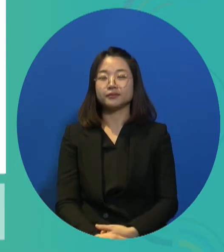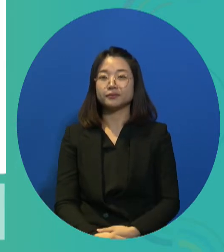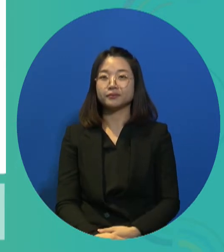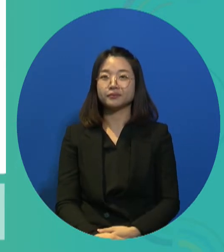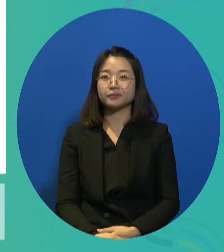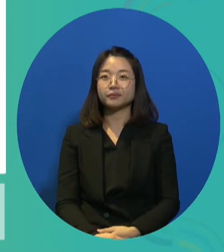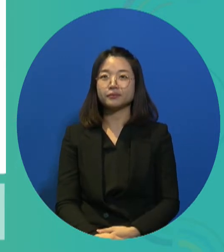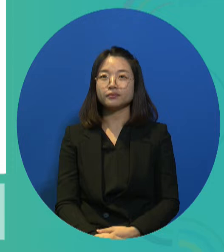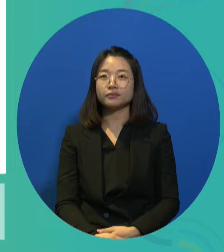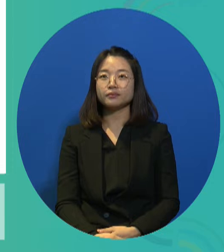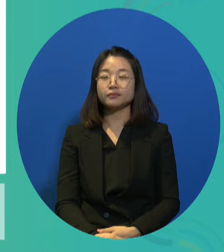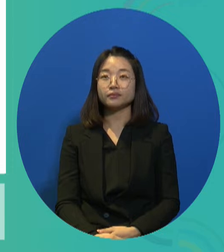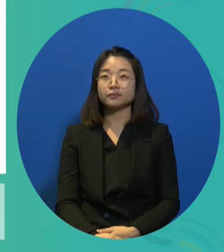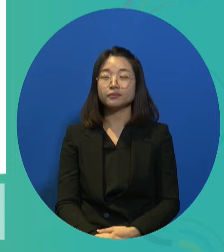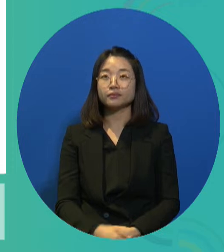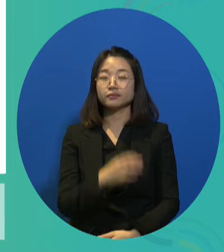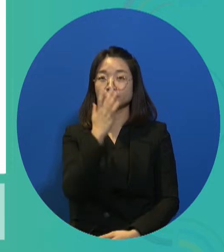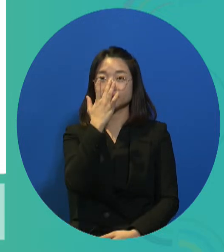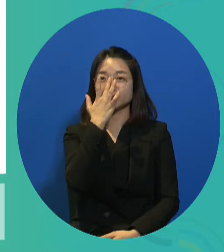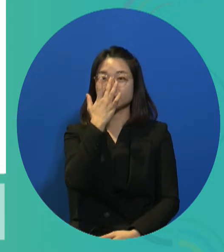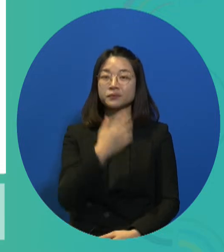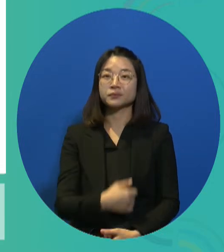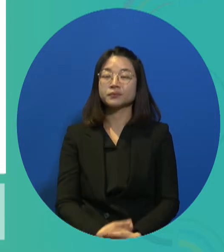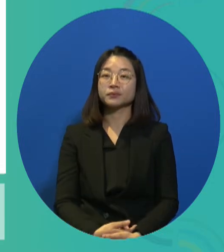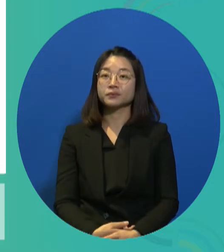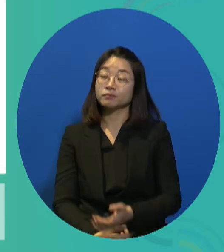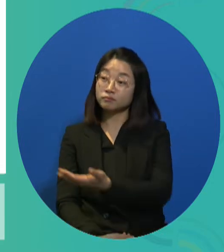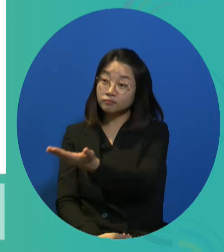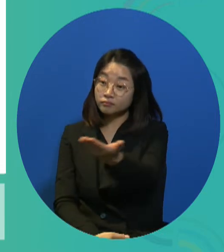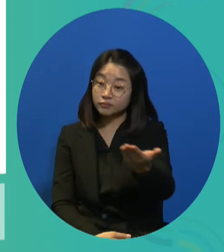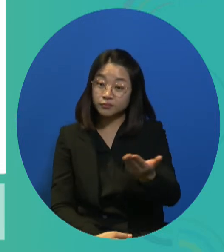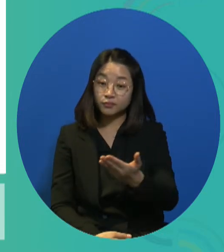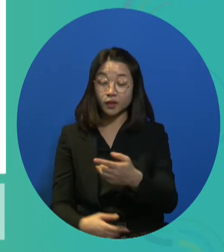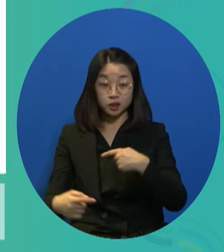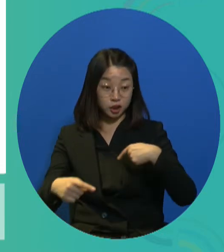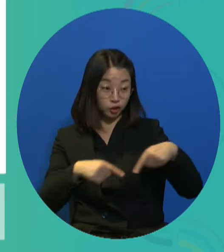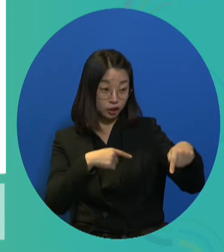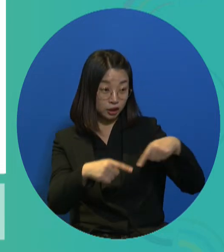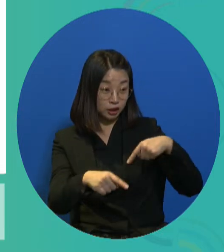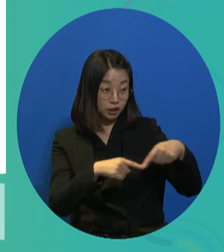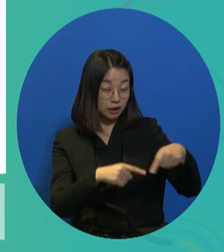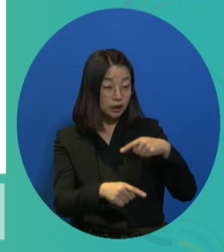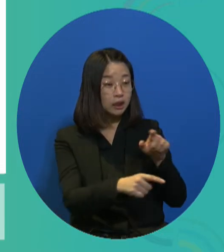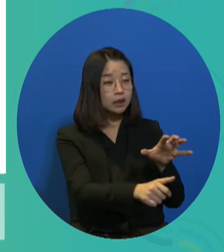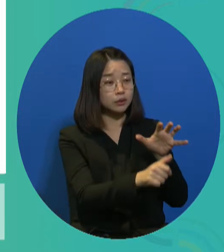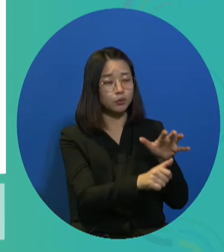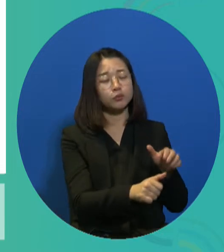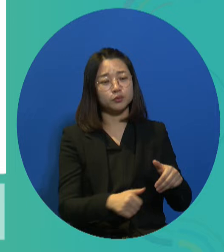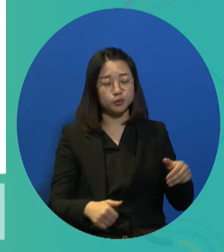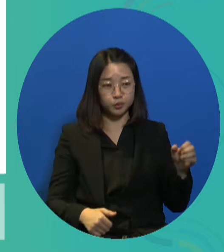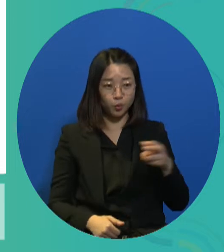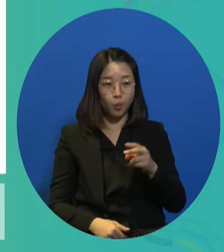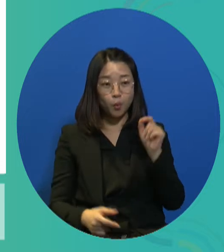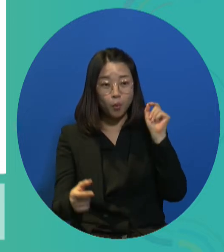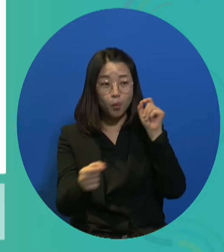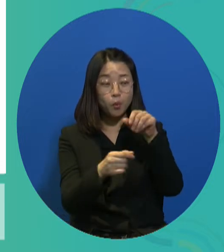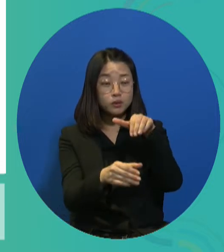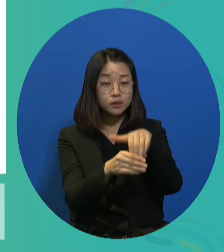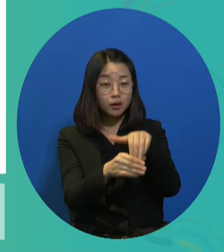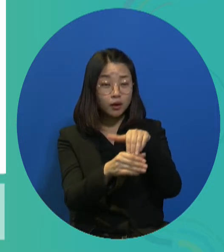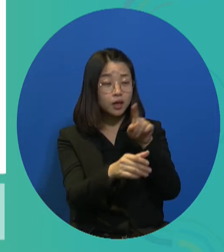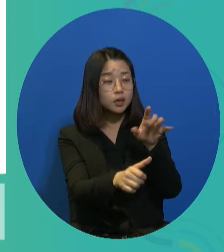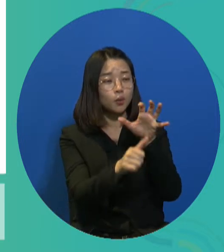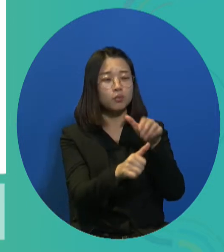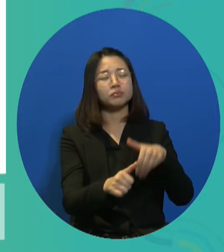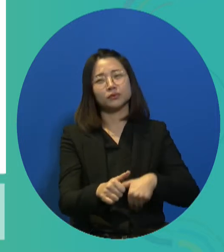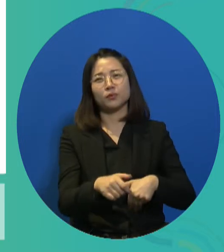what political allies in the election cycles that you can, and to plan ahead